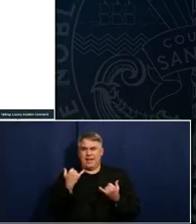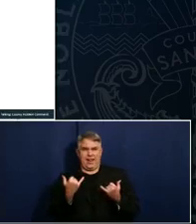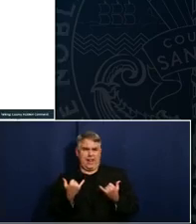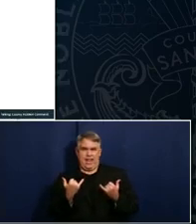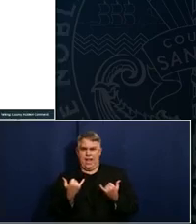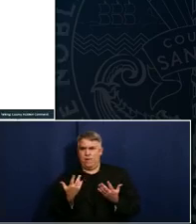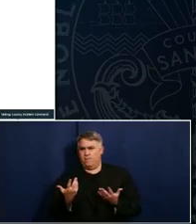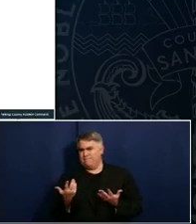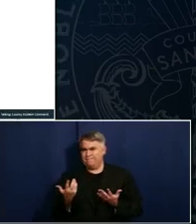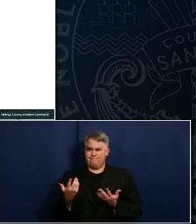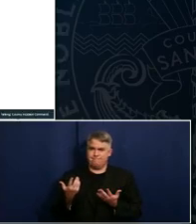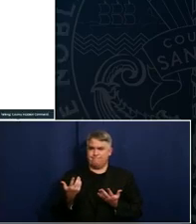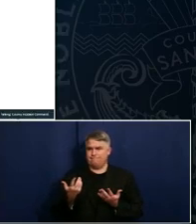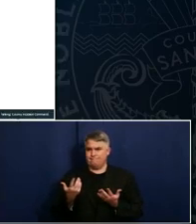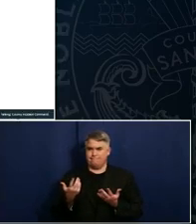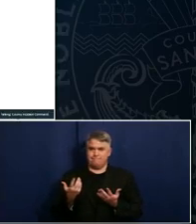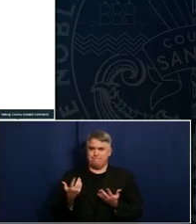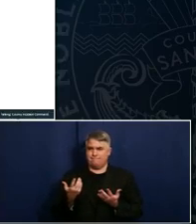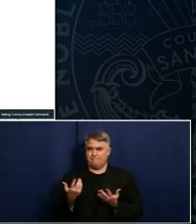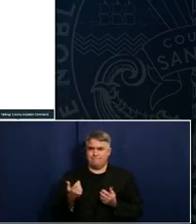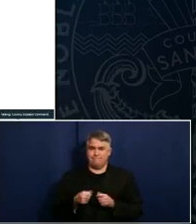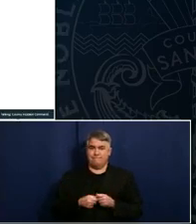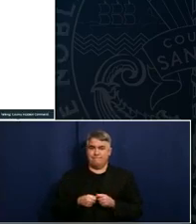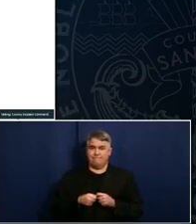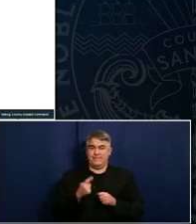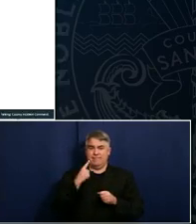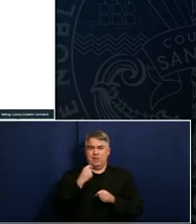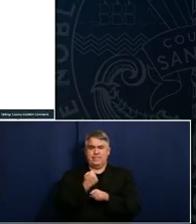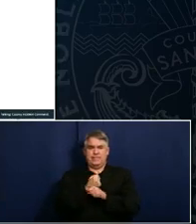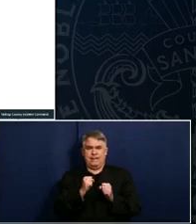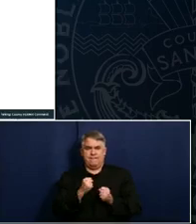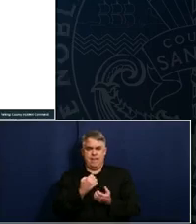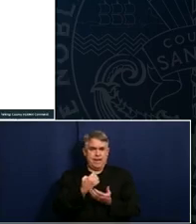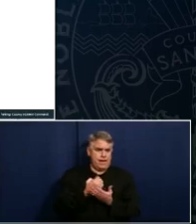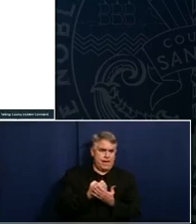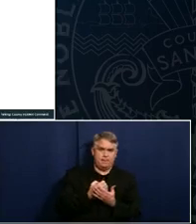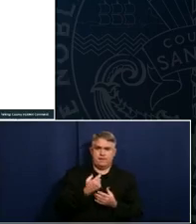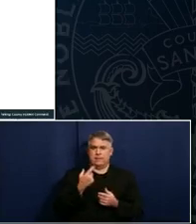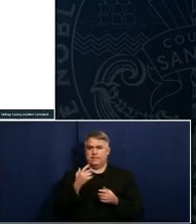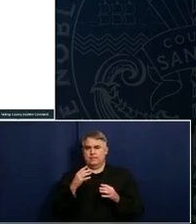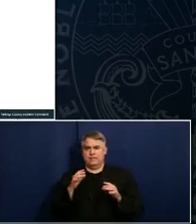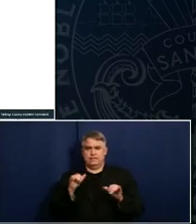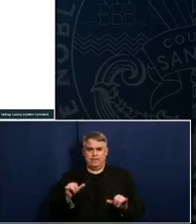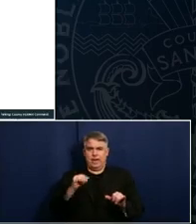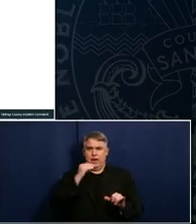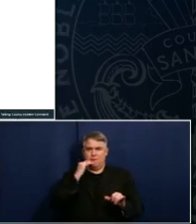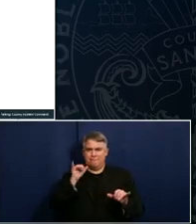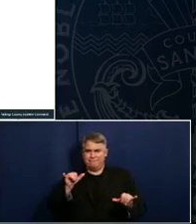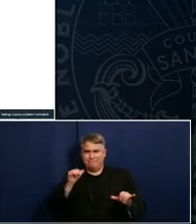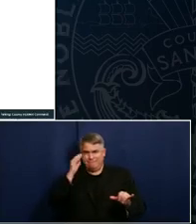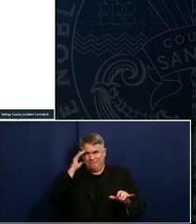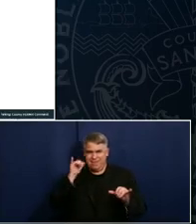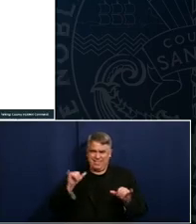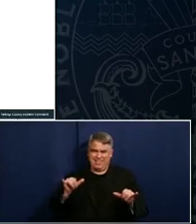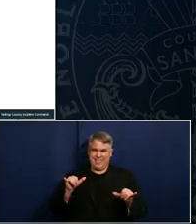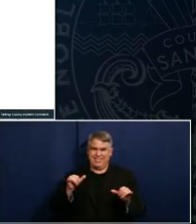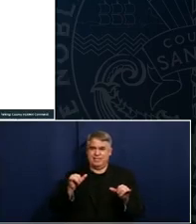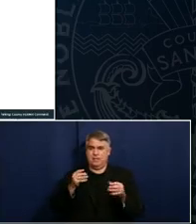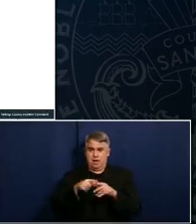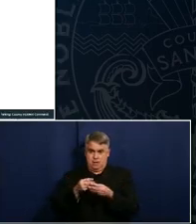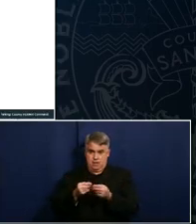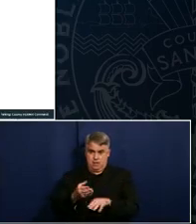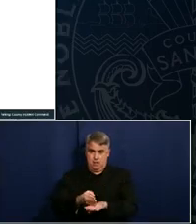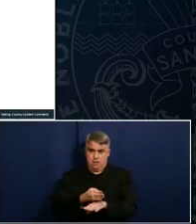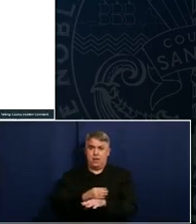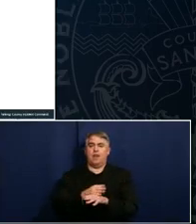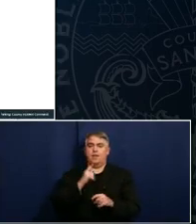blueprint for a safer economy after the regional stay-at-home order was lifted on January 25th. And